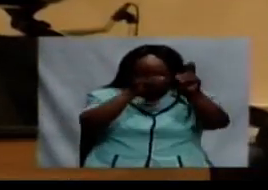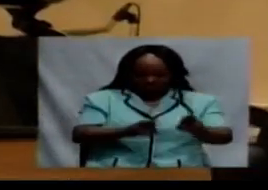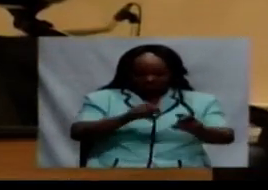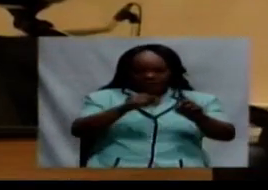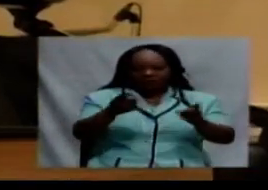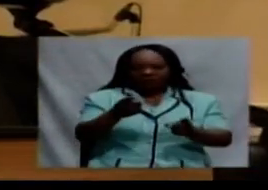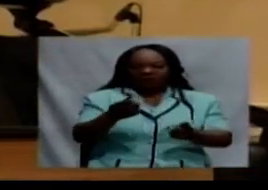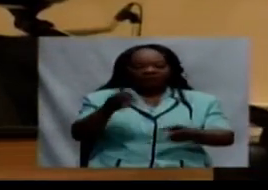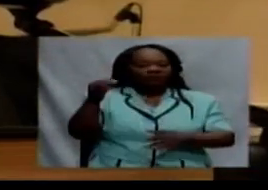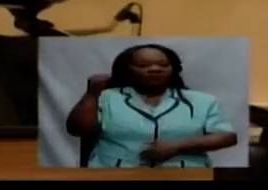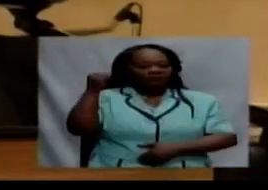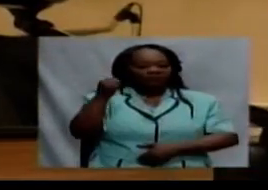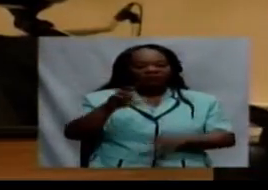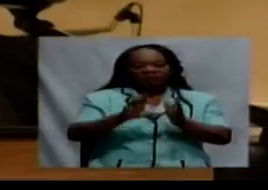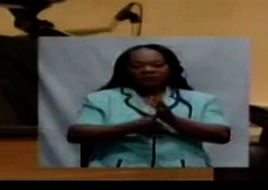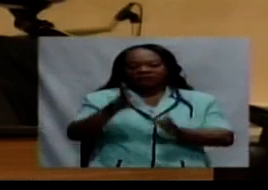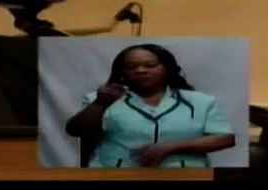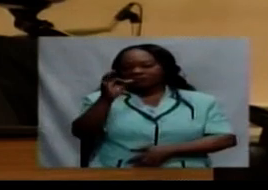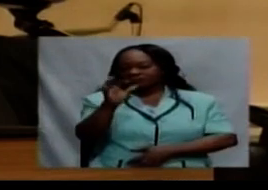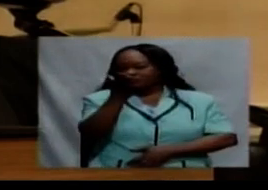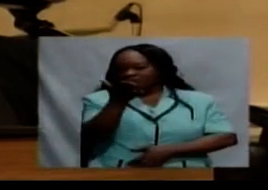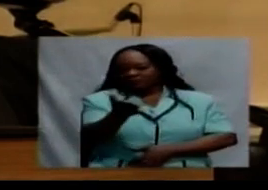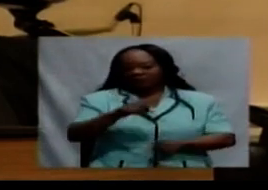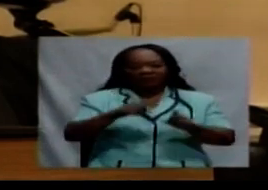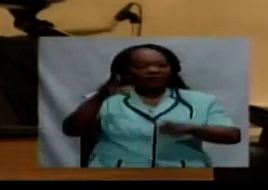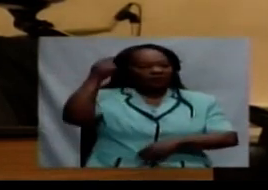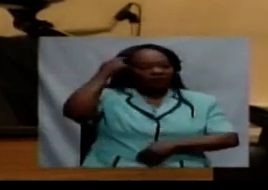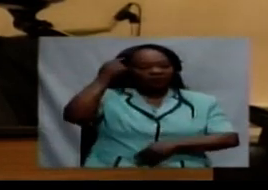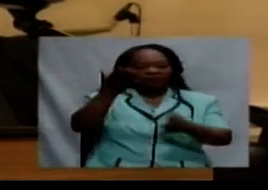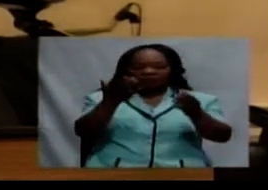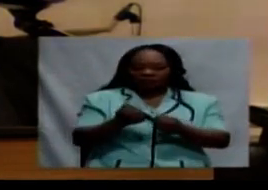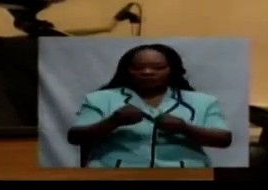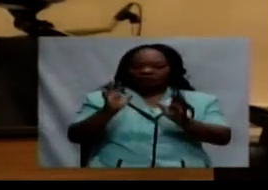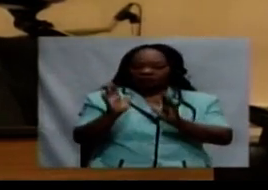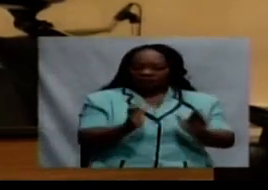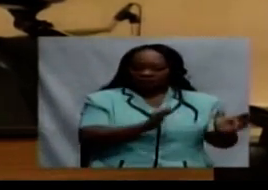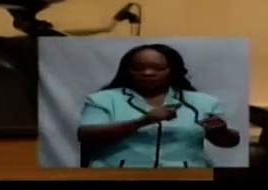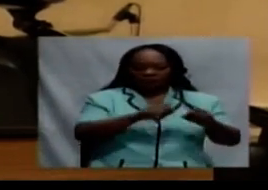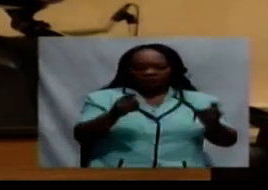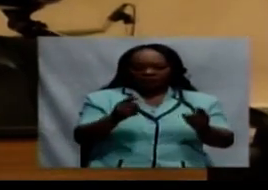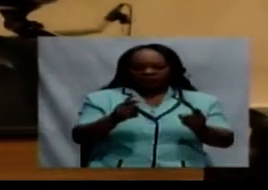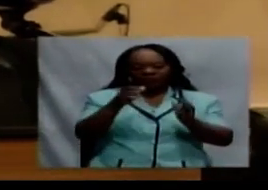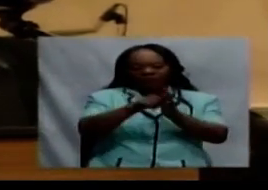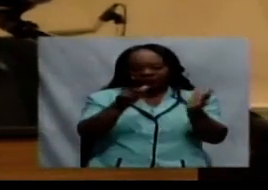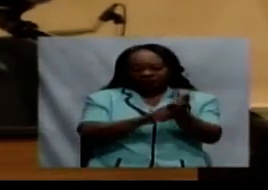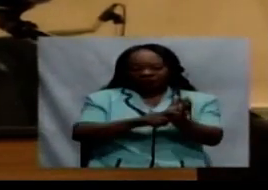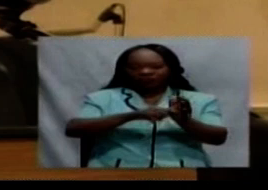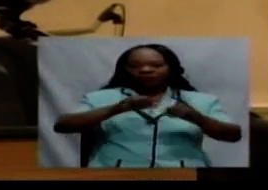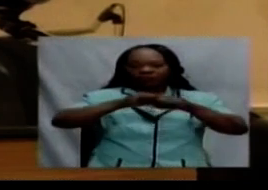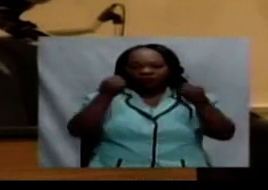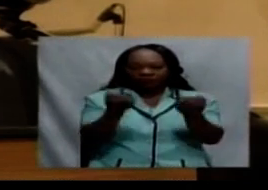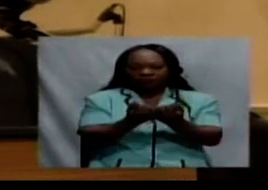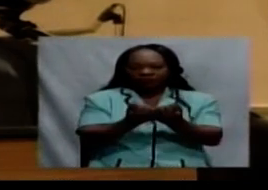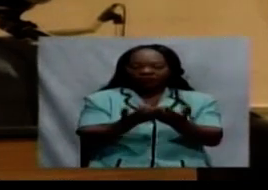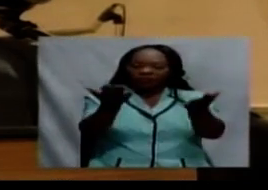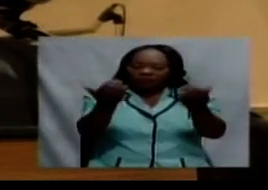media reports that the Patriotic Front, PF, and the government wants to come up with a proliferation of law societies. I'd like to put on